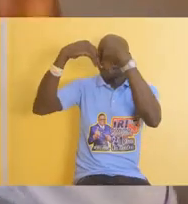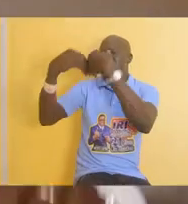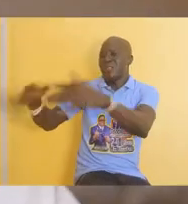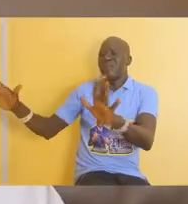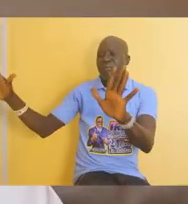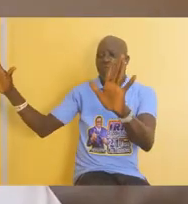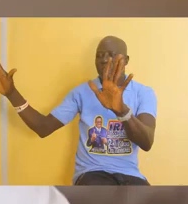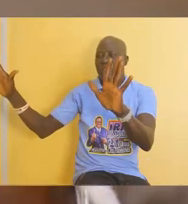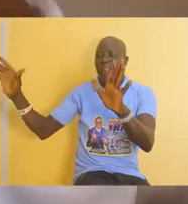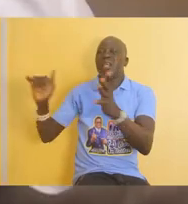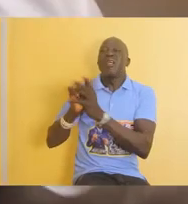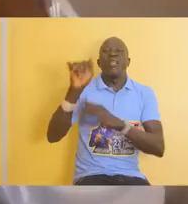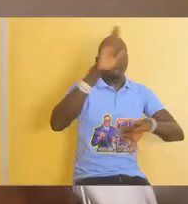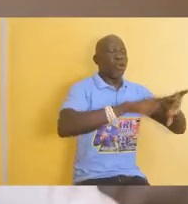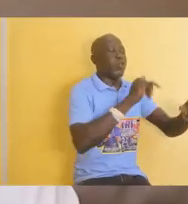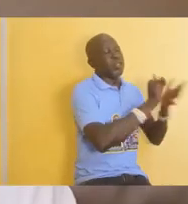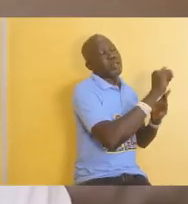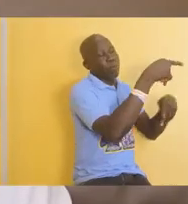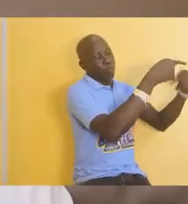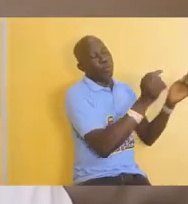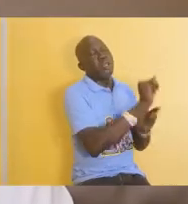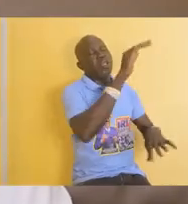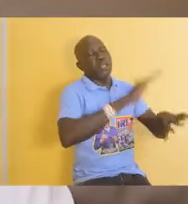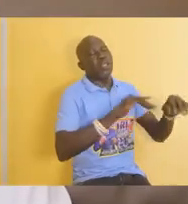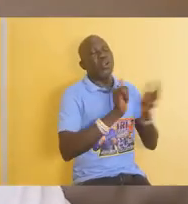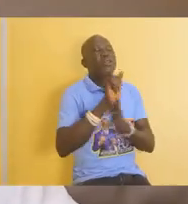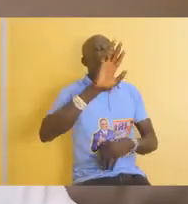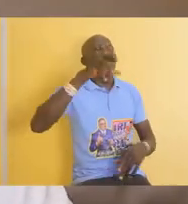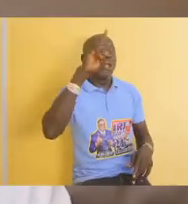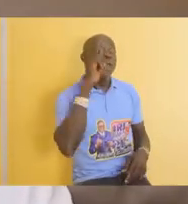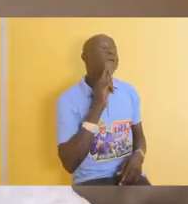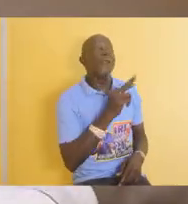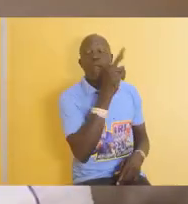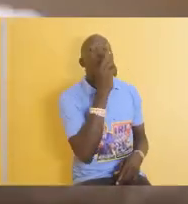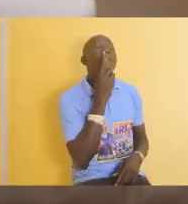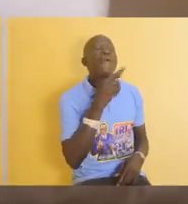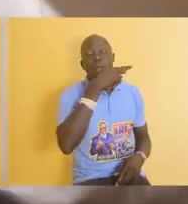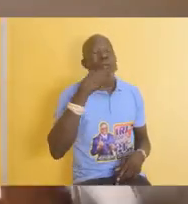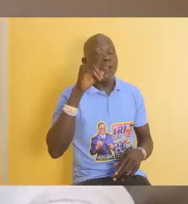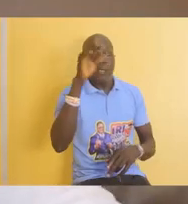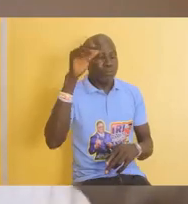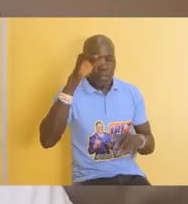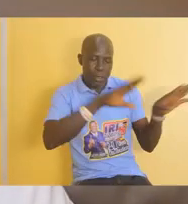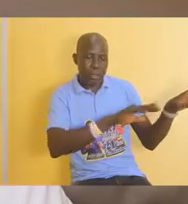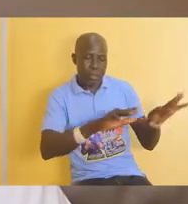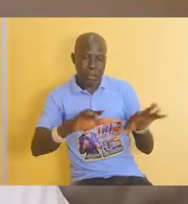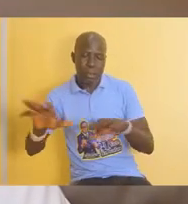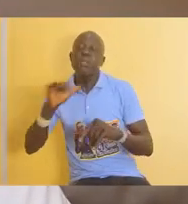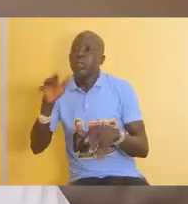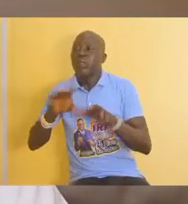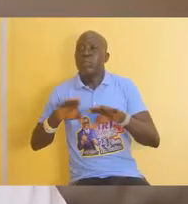and they will set them free. They call somewhere. They call the prayer scene. The rest they can move